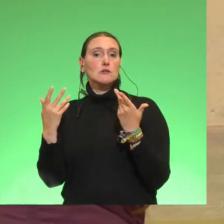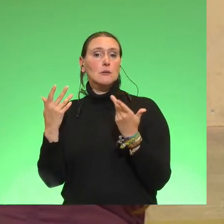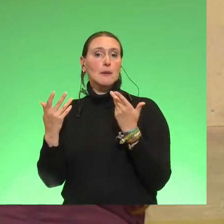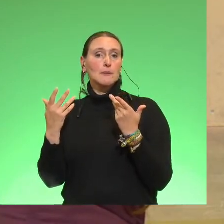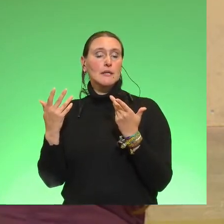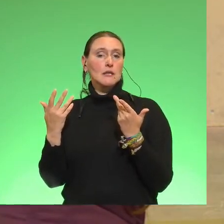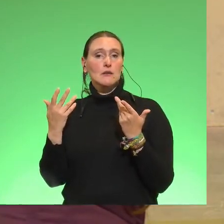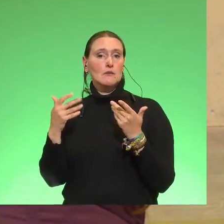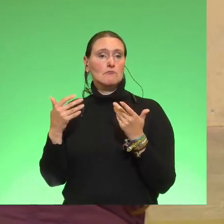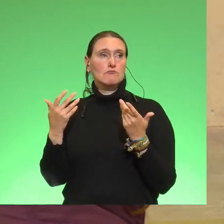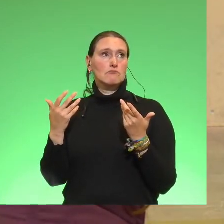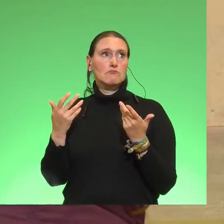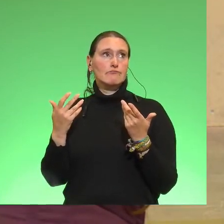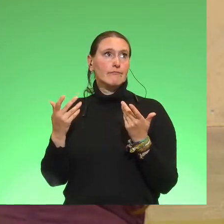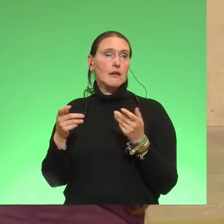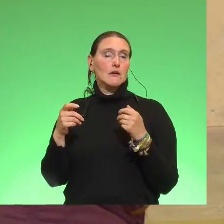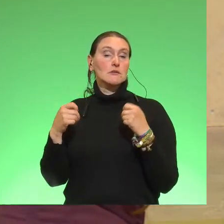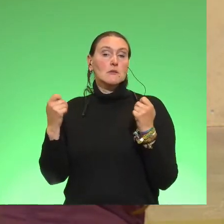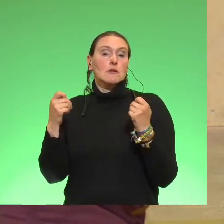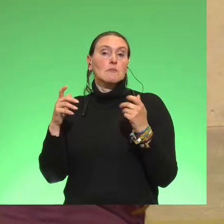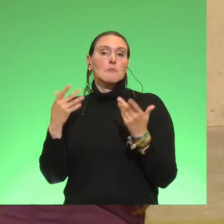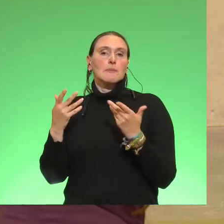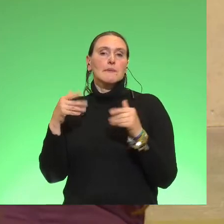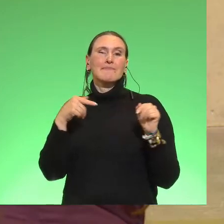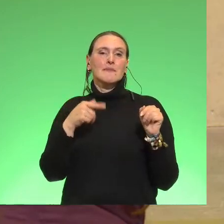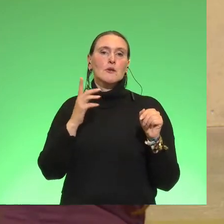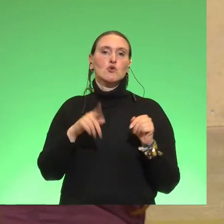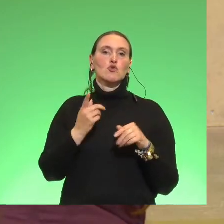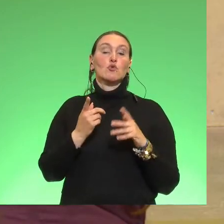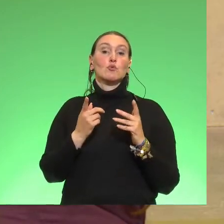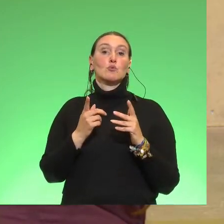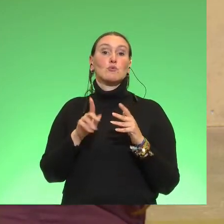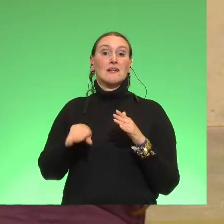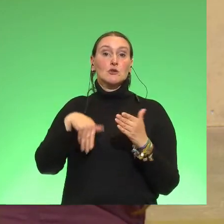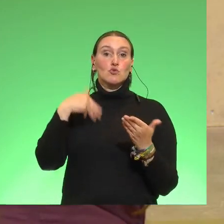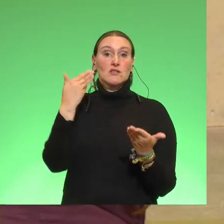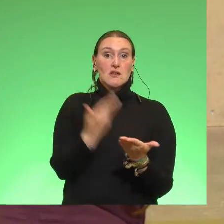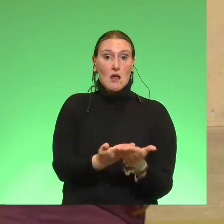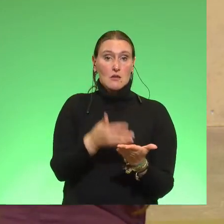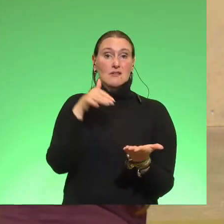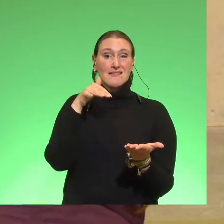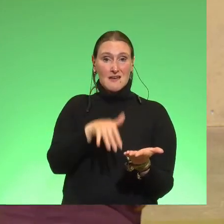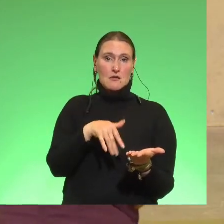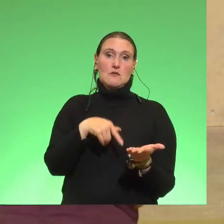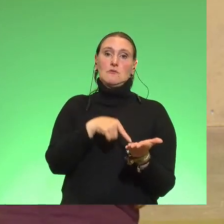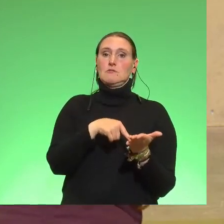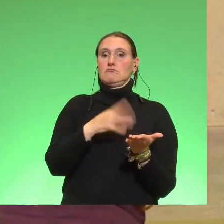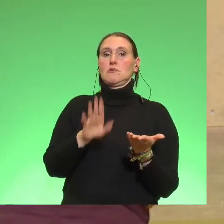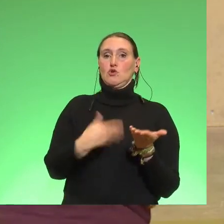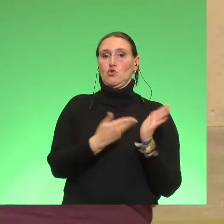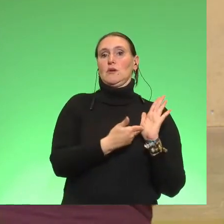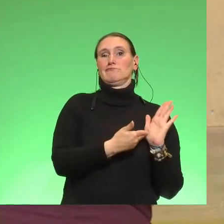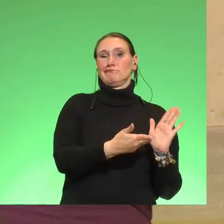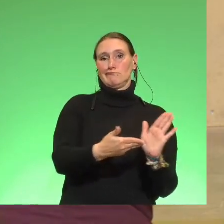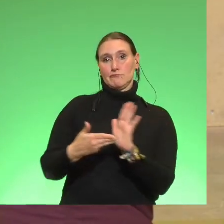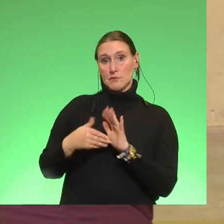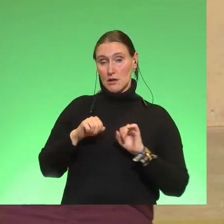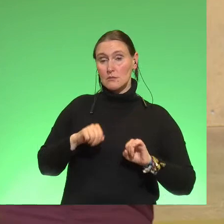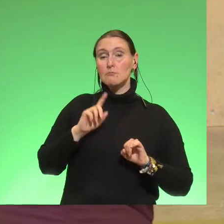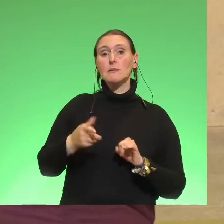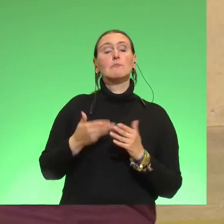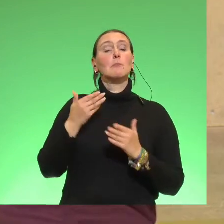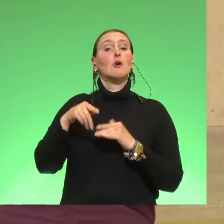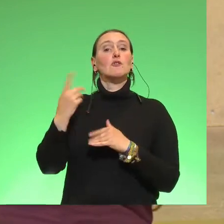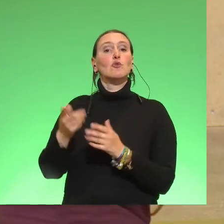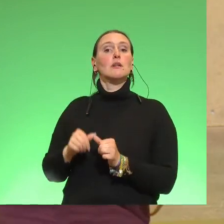of certain results. That was then, in fact, what is being shown here, and it continues. So